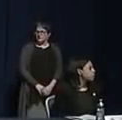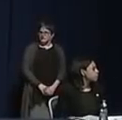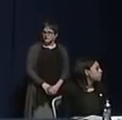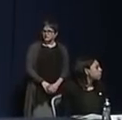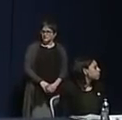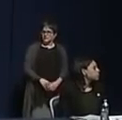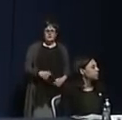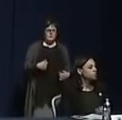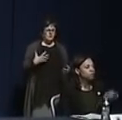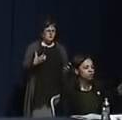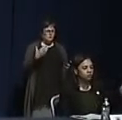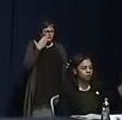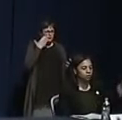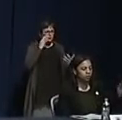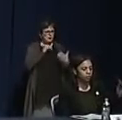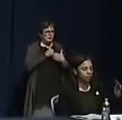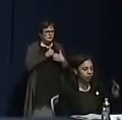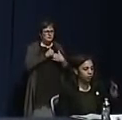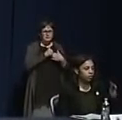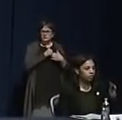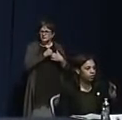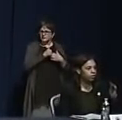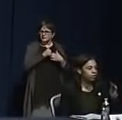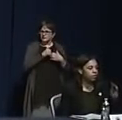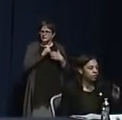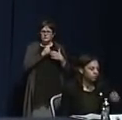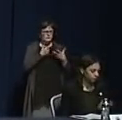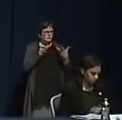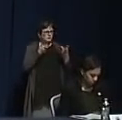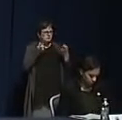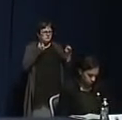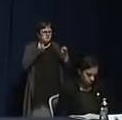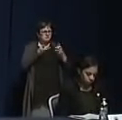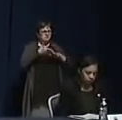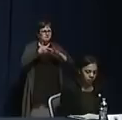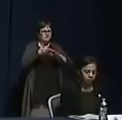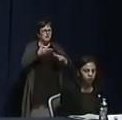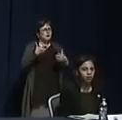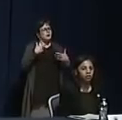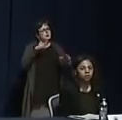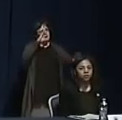Shut off, Mahin. Hello, everybody. Sorry to be a few minutes late.